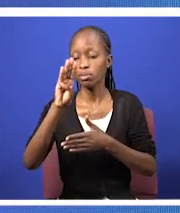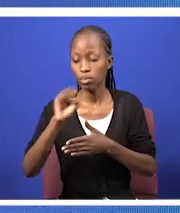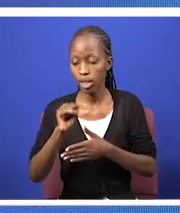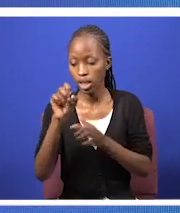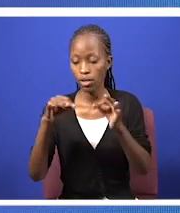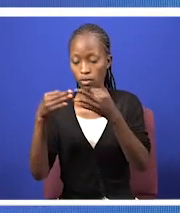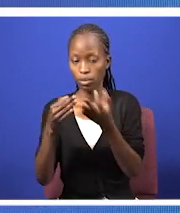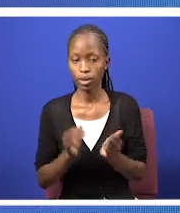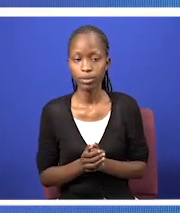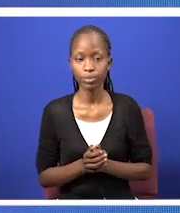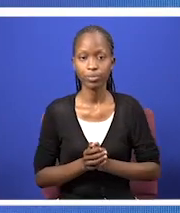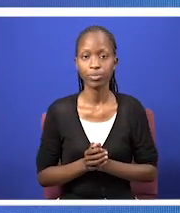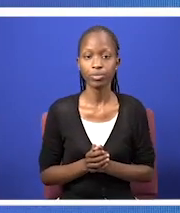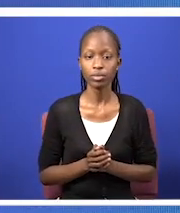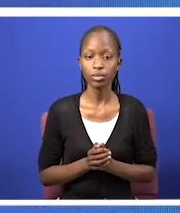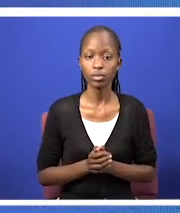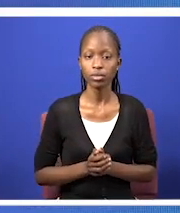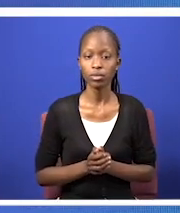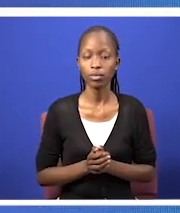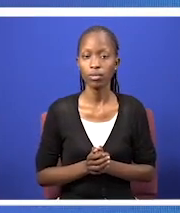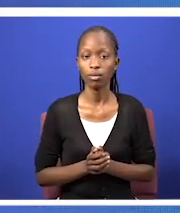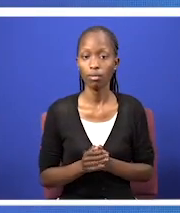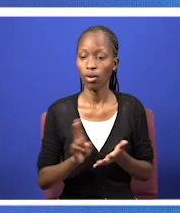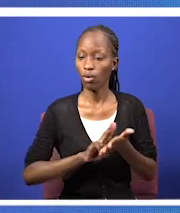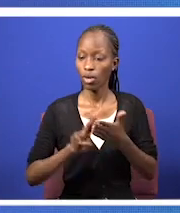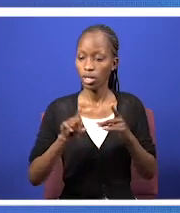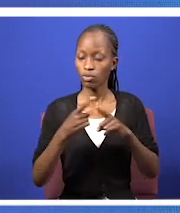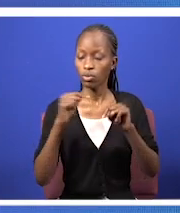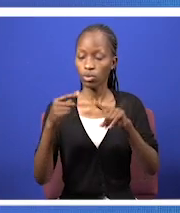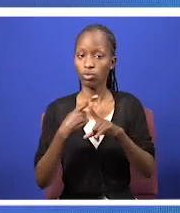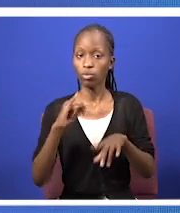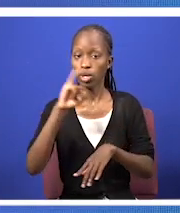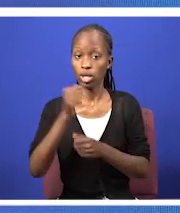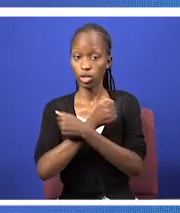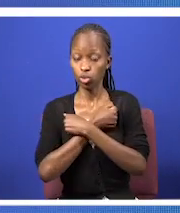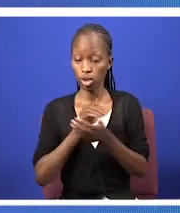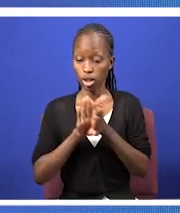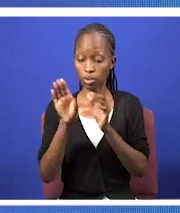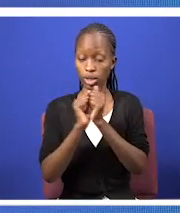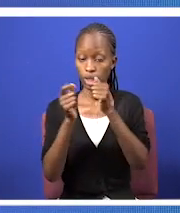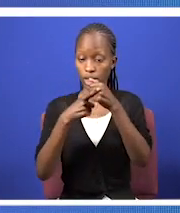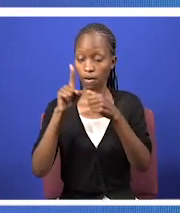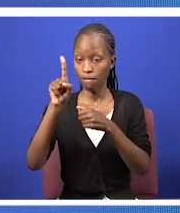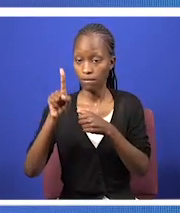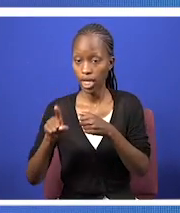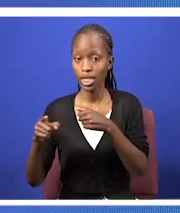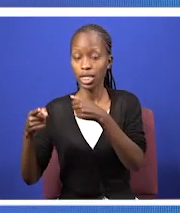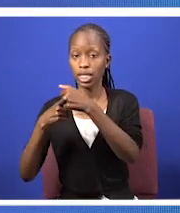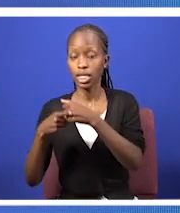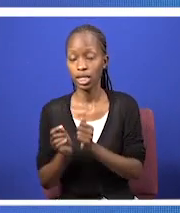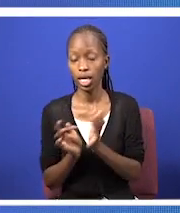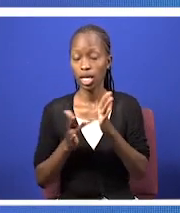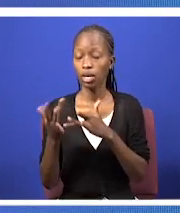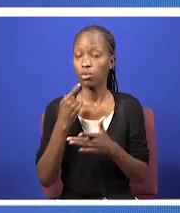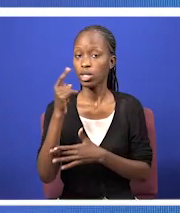CBS family as well. Our text today is John chapter 16 and verse 6.